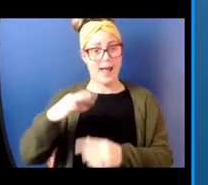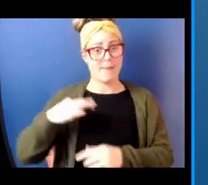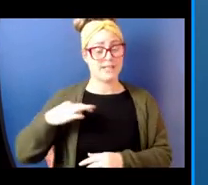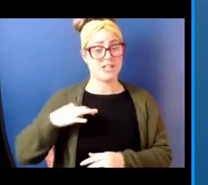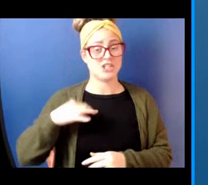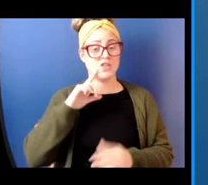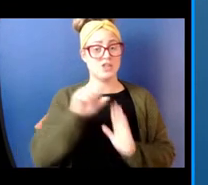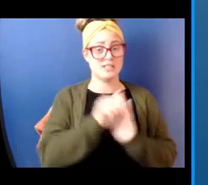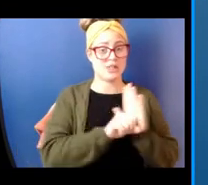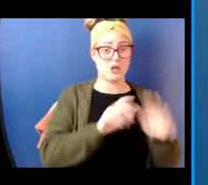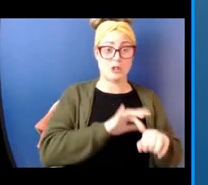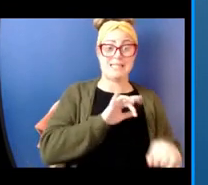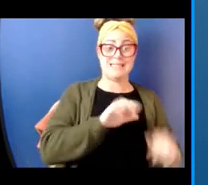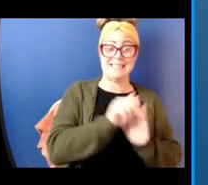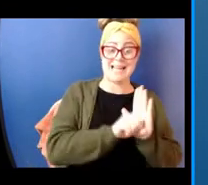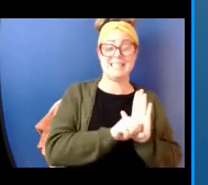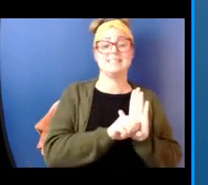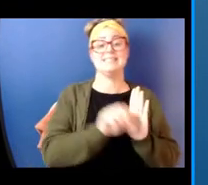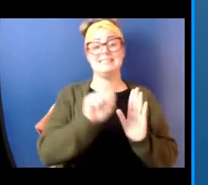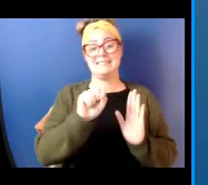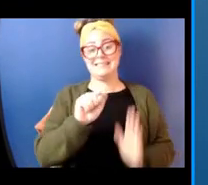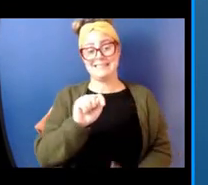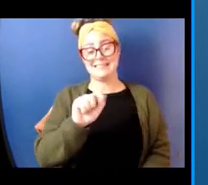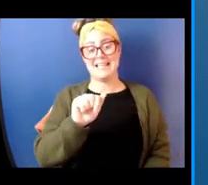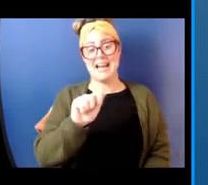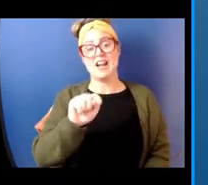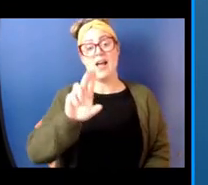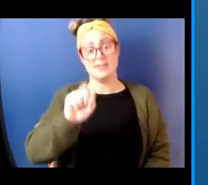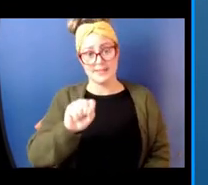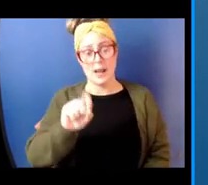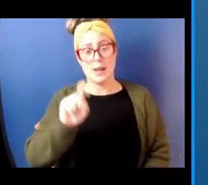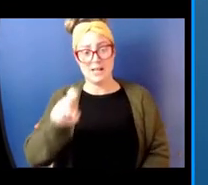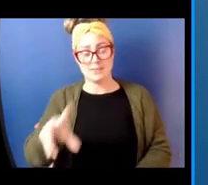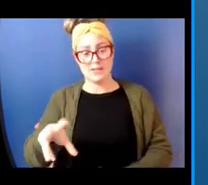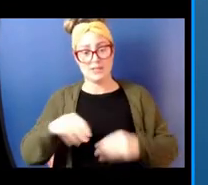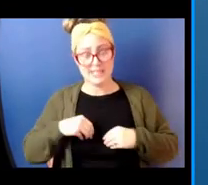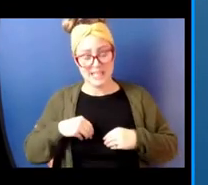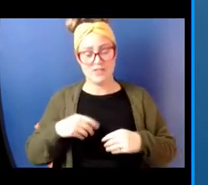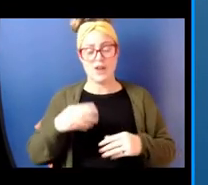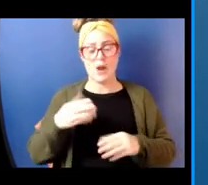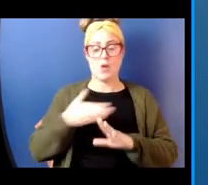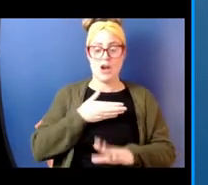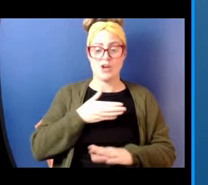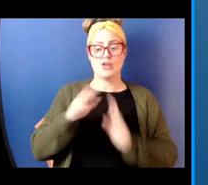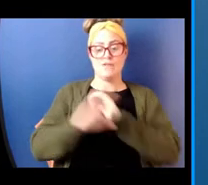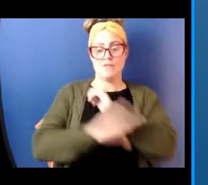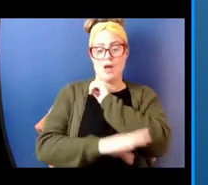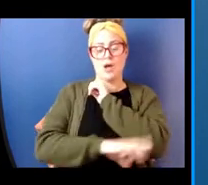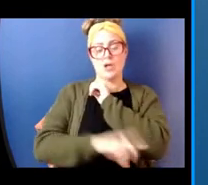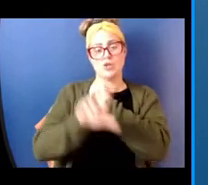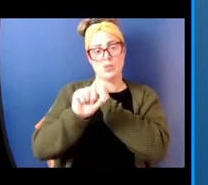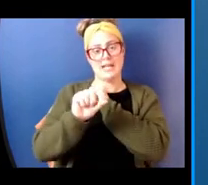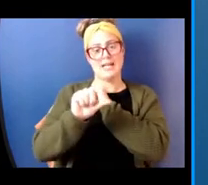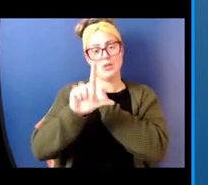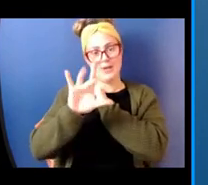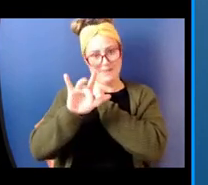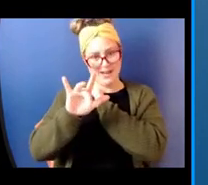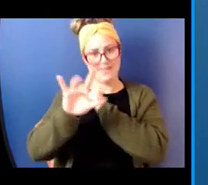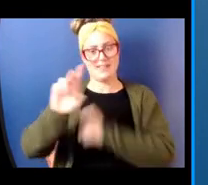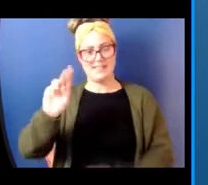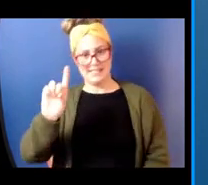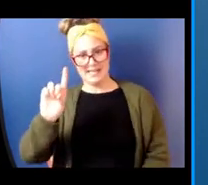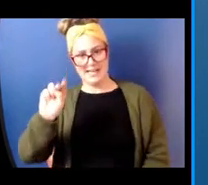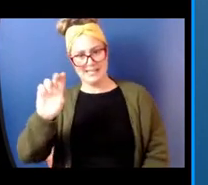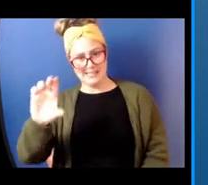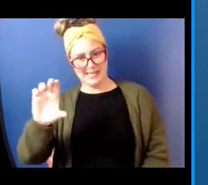must be received by the rules and bylaws committee prior to the fall 2025 DNC meeting which